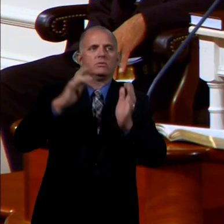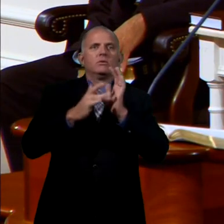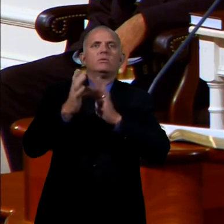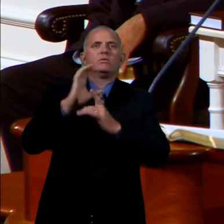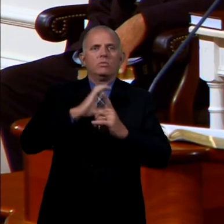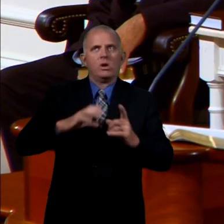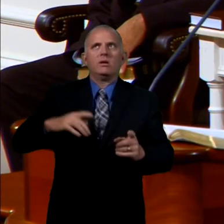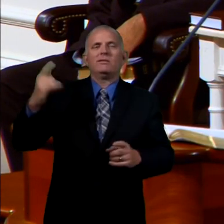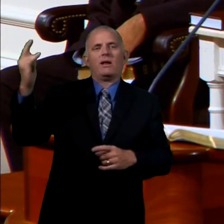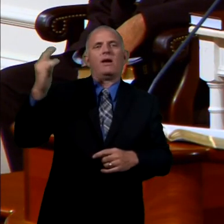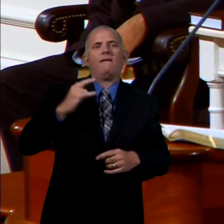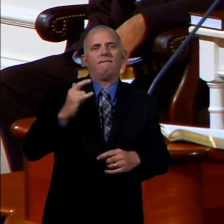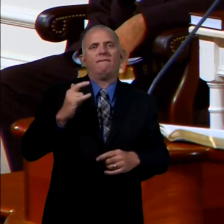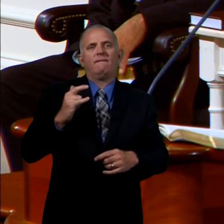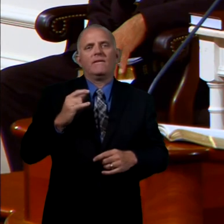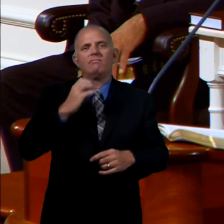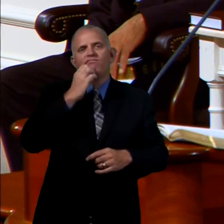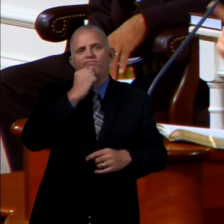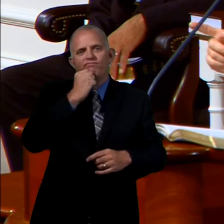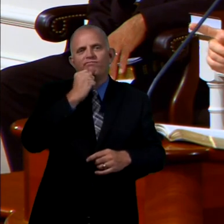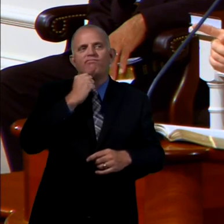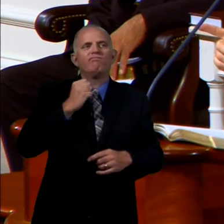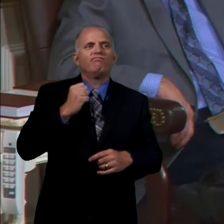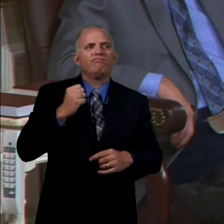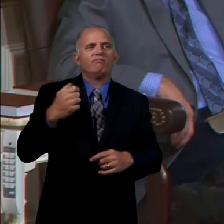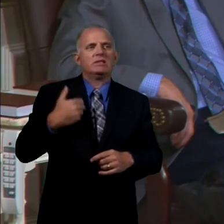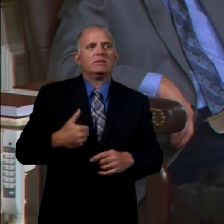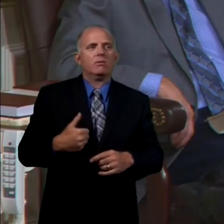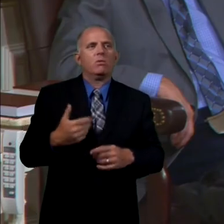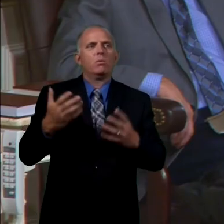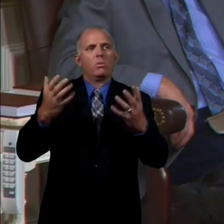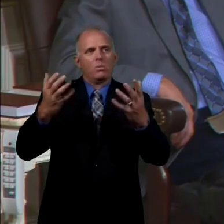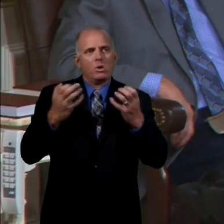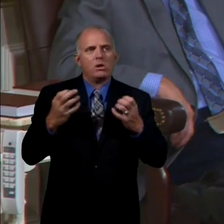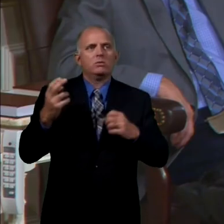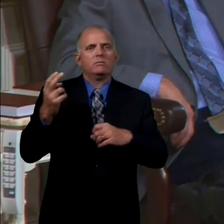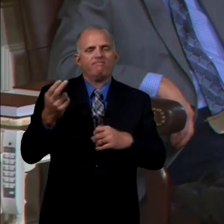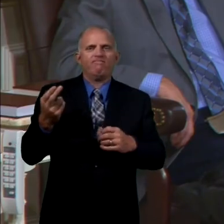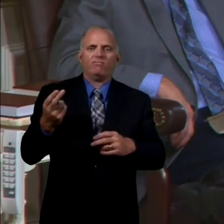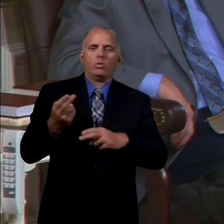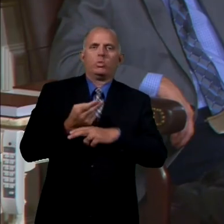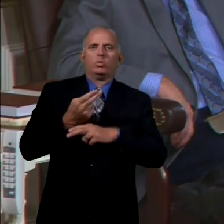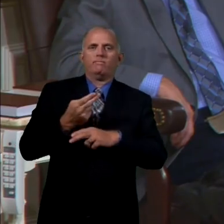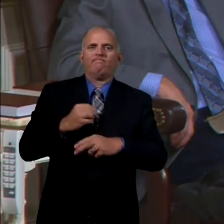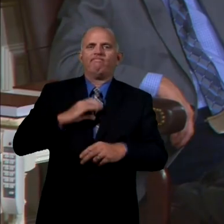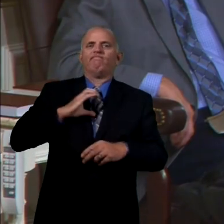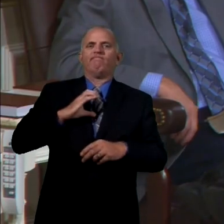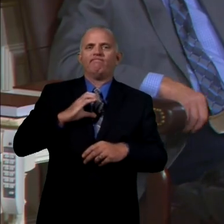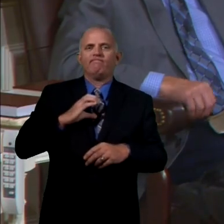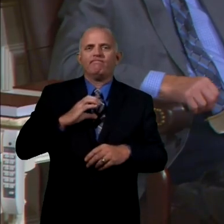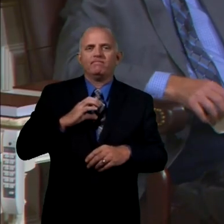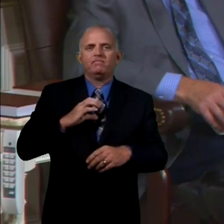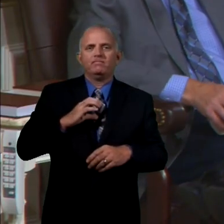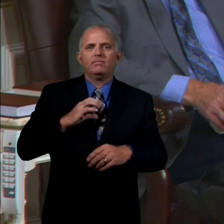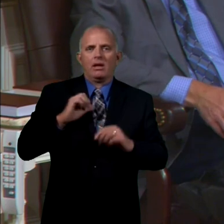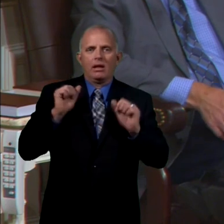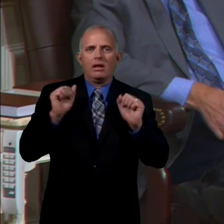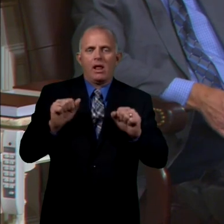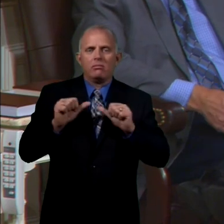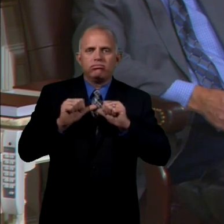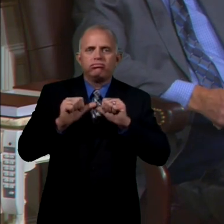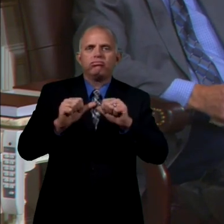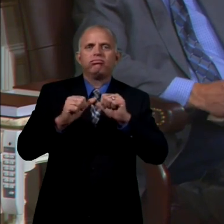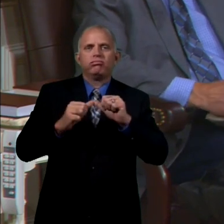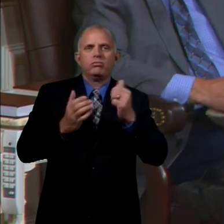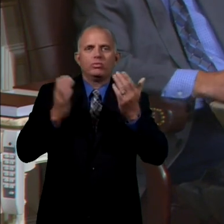about you. And he does want to refill your tank and make it where you can keep serving